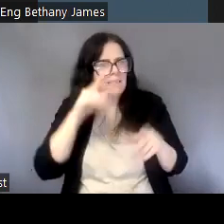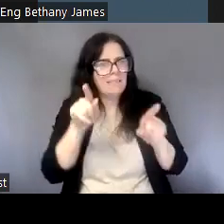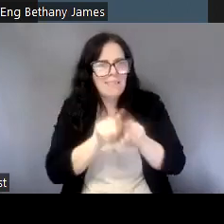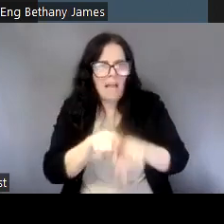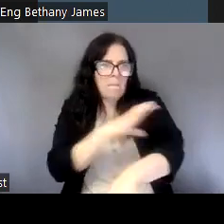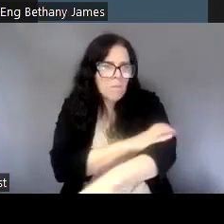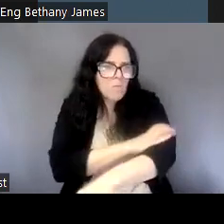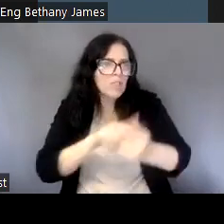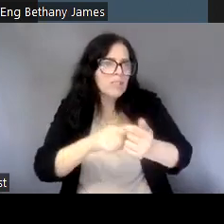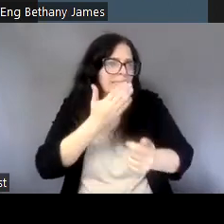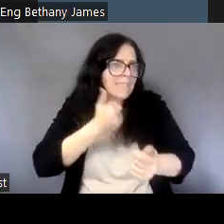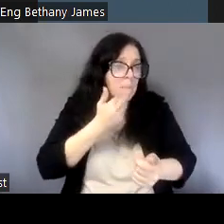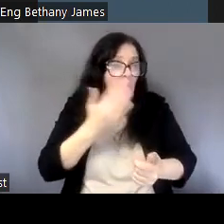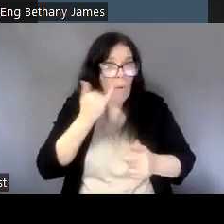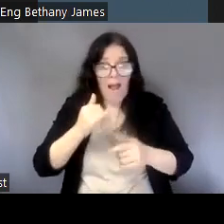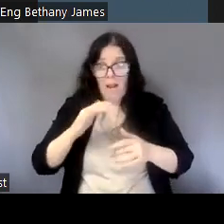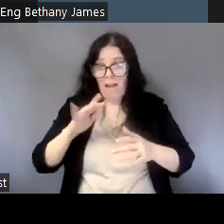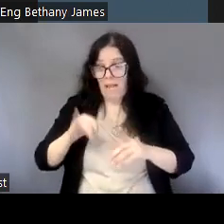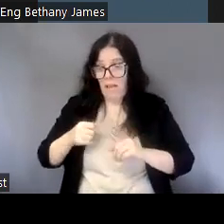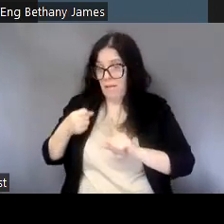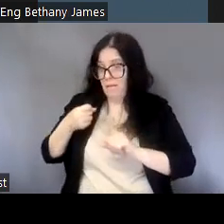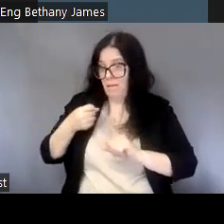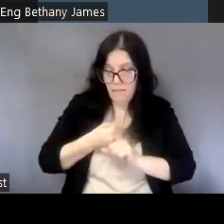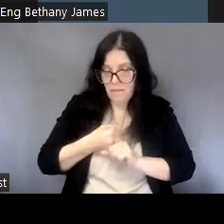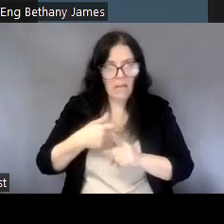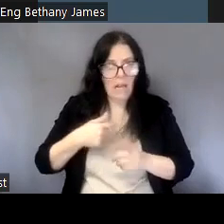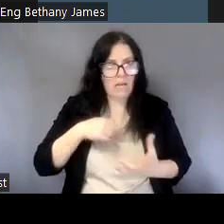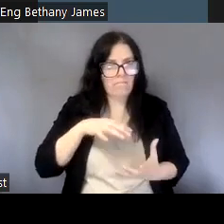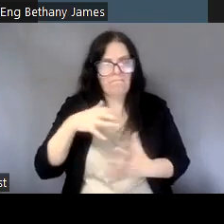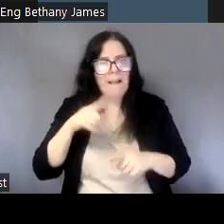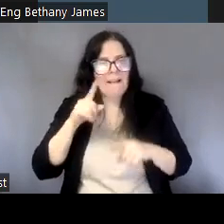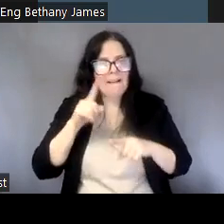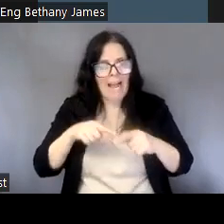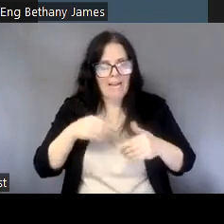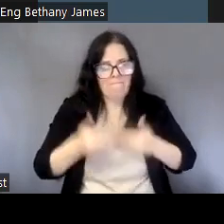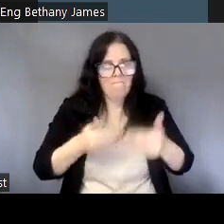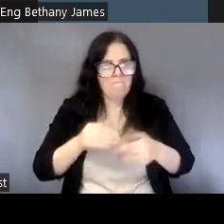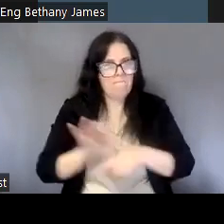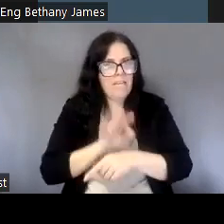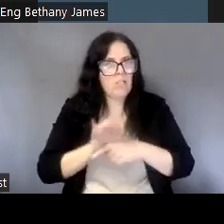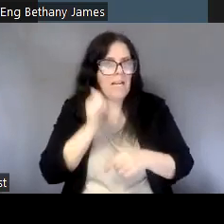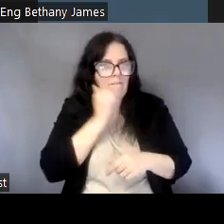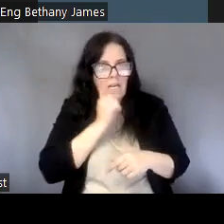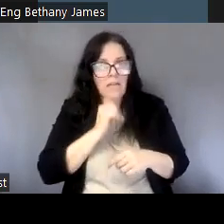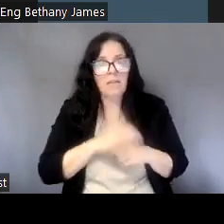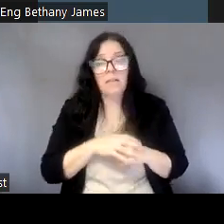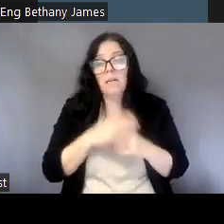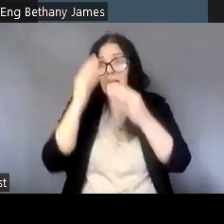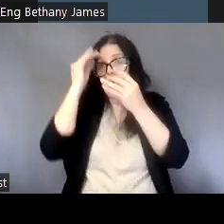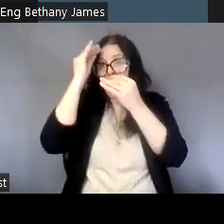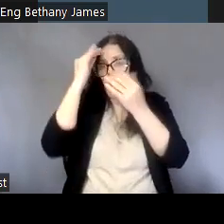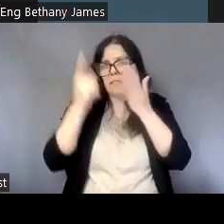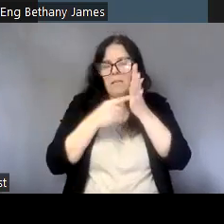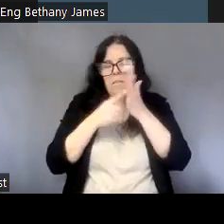to function effectively. Those thoughts can be, can become so complicated that